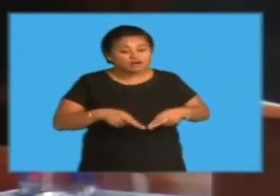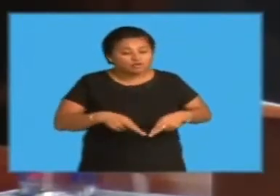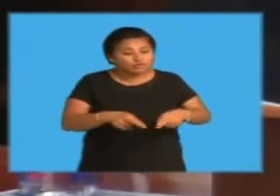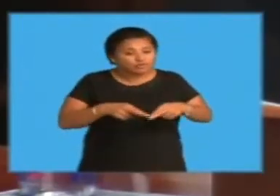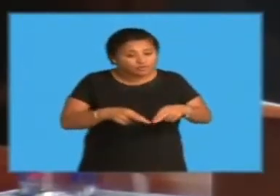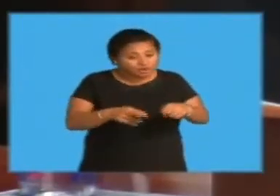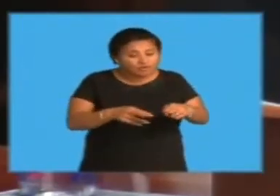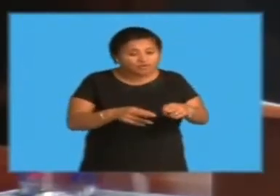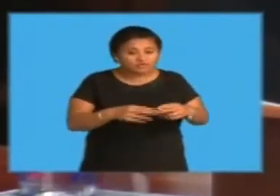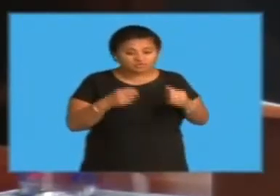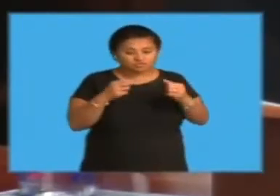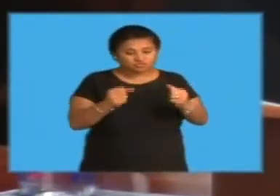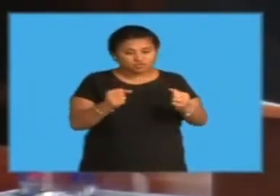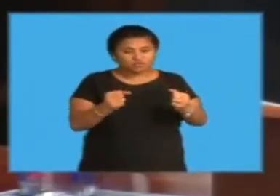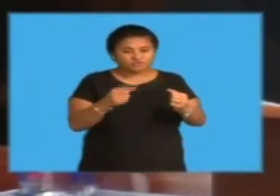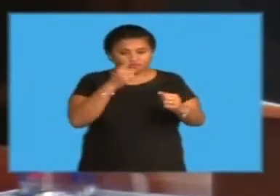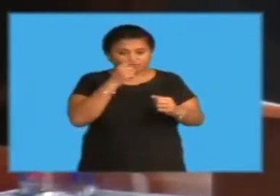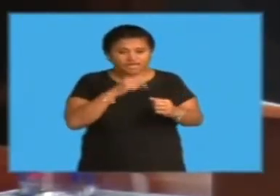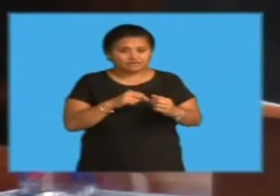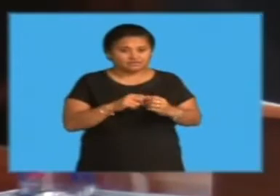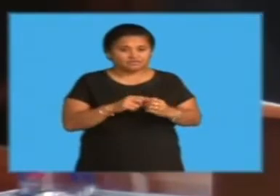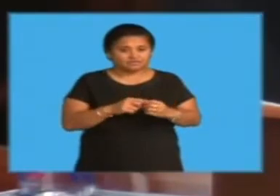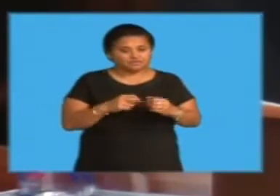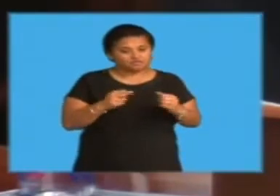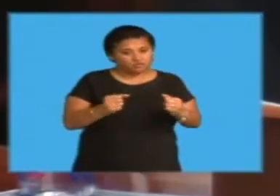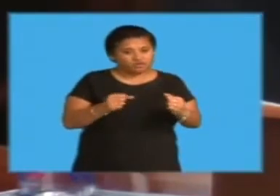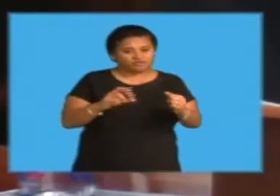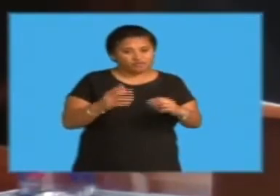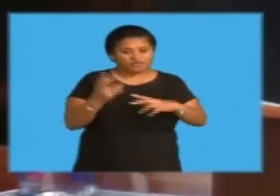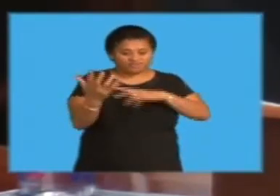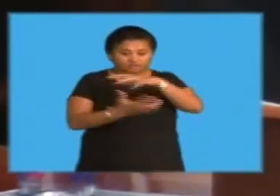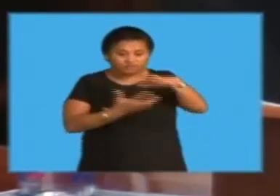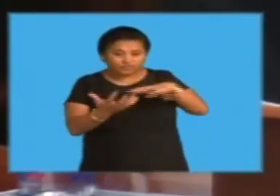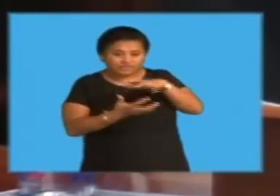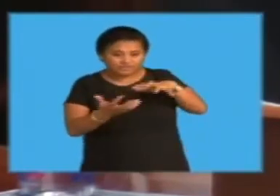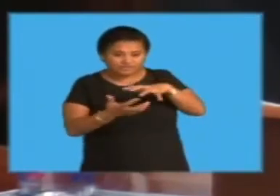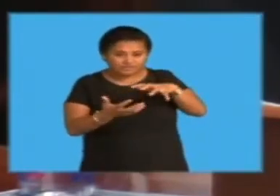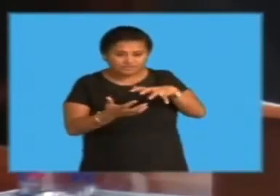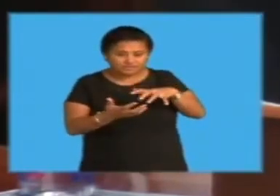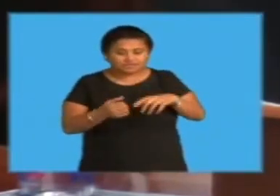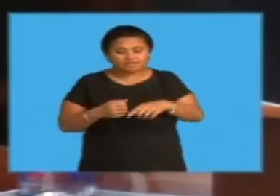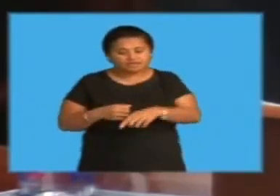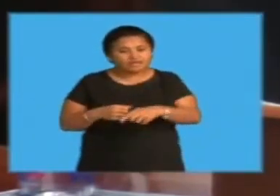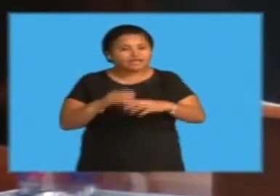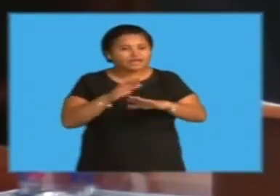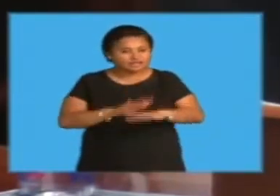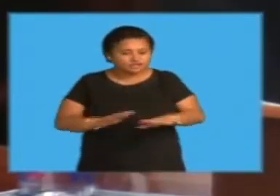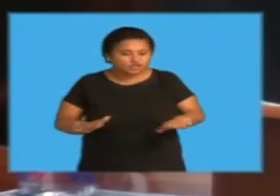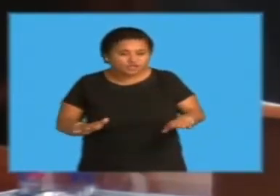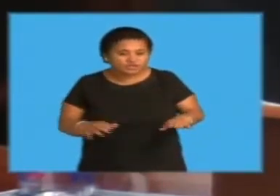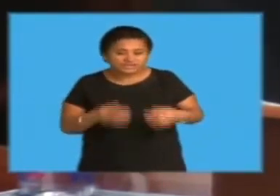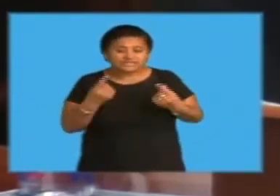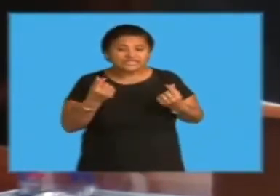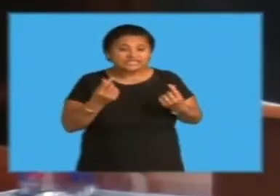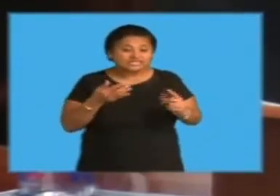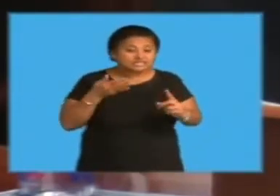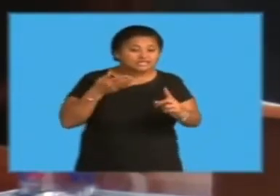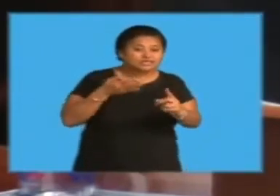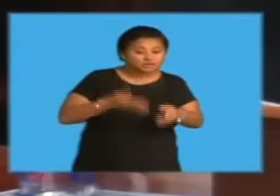storms. We cannot send our children to schools that we know will not protect them. The easy approach would be to build back